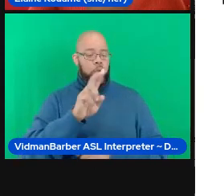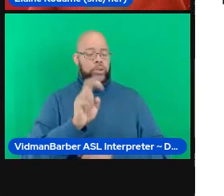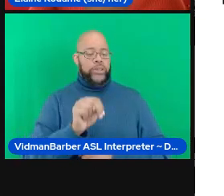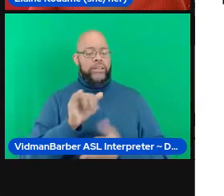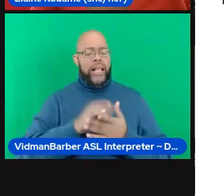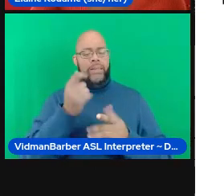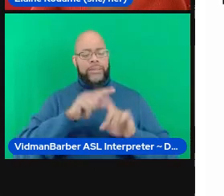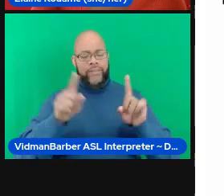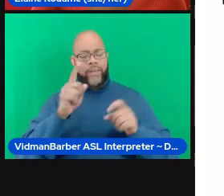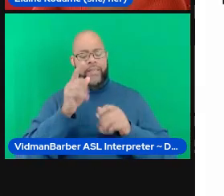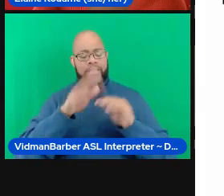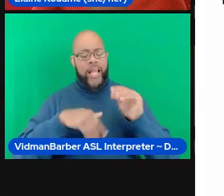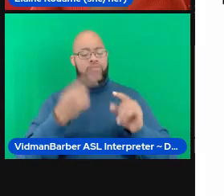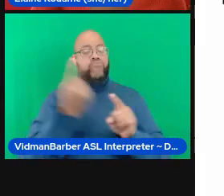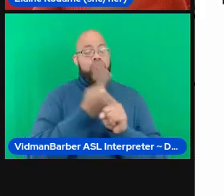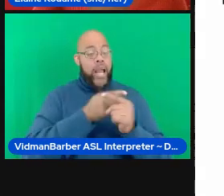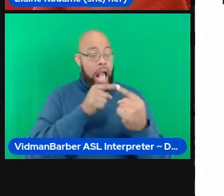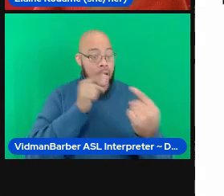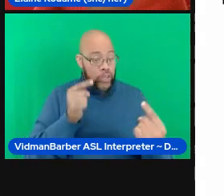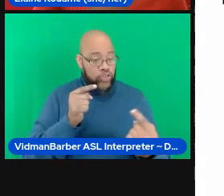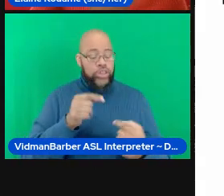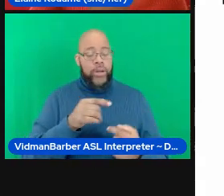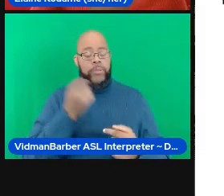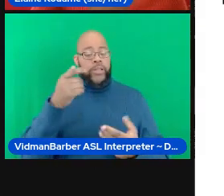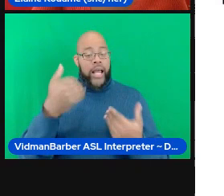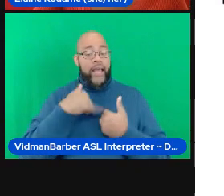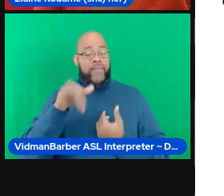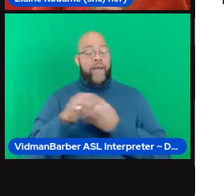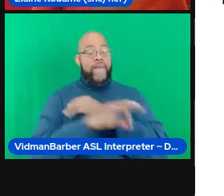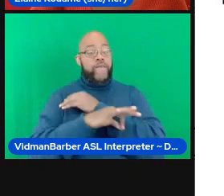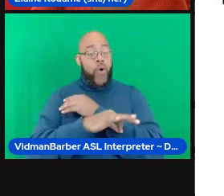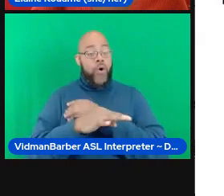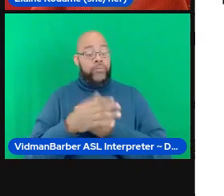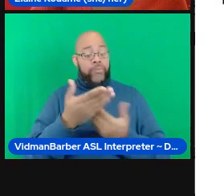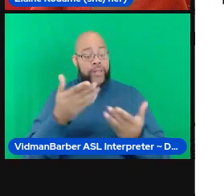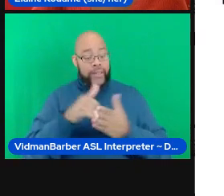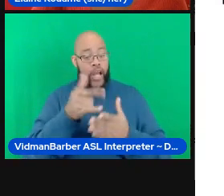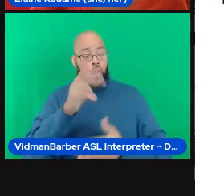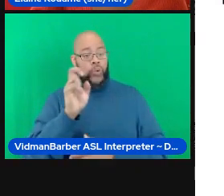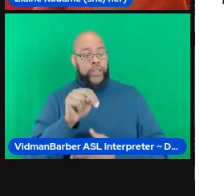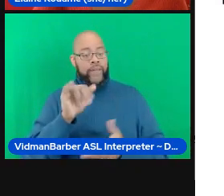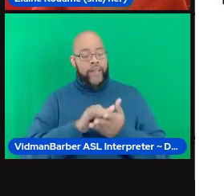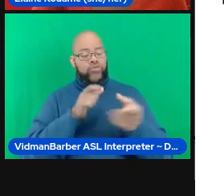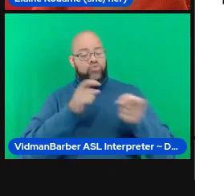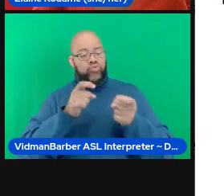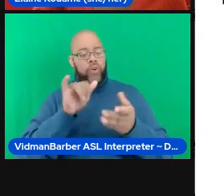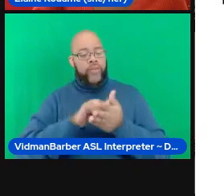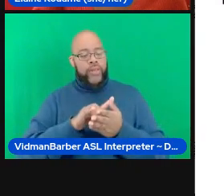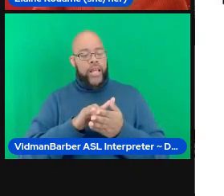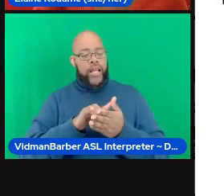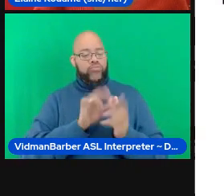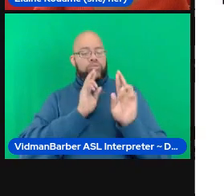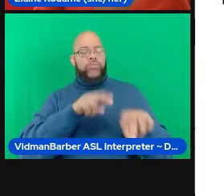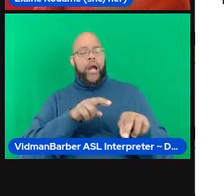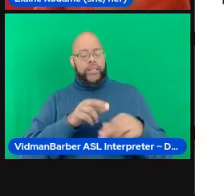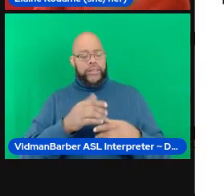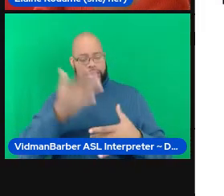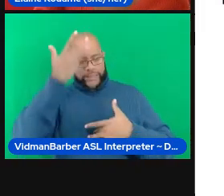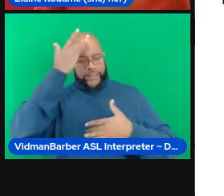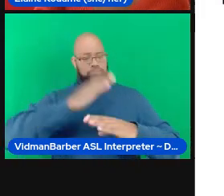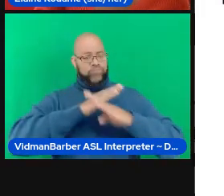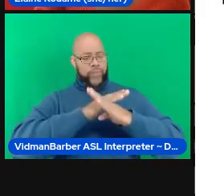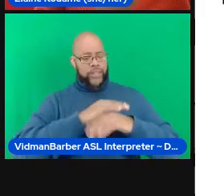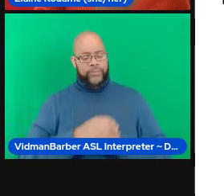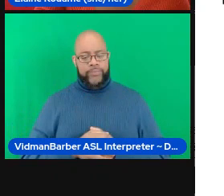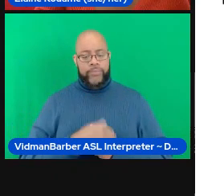a classical allergy model, because here you have a foreign antigen, which is gluten, that is driving this autoimmune response. So for